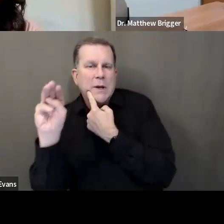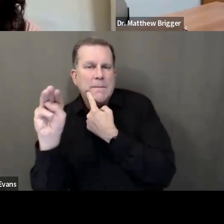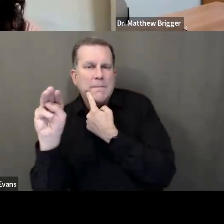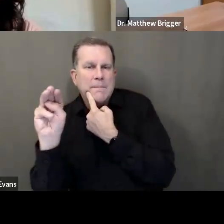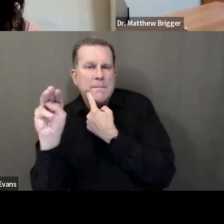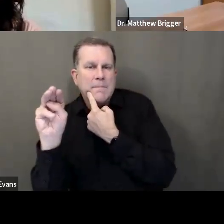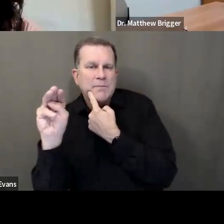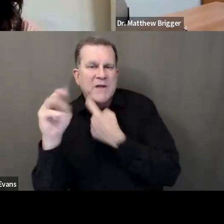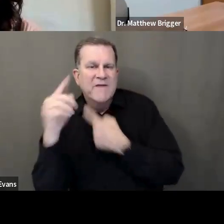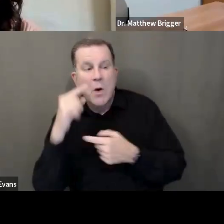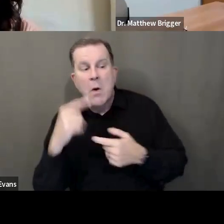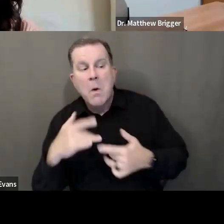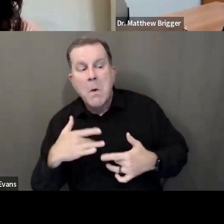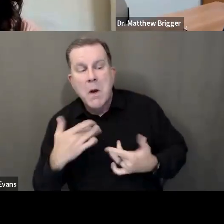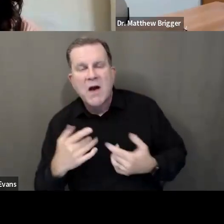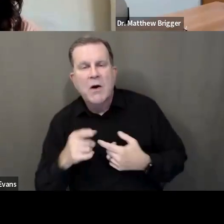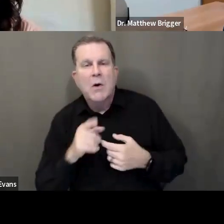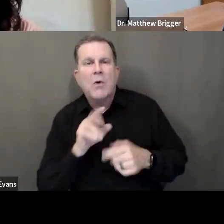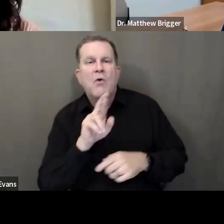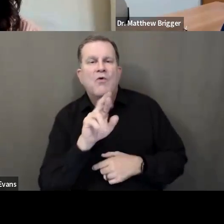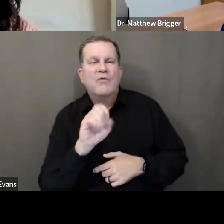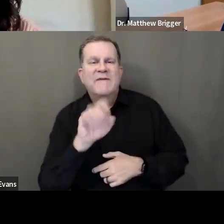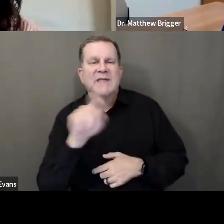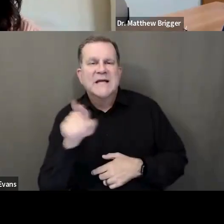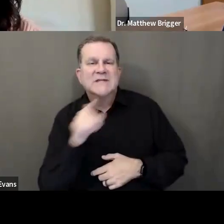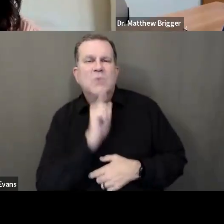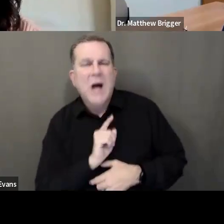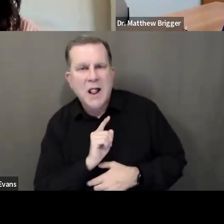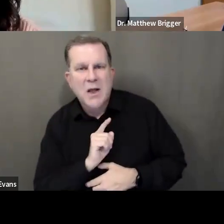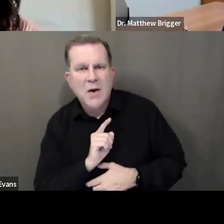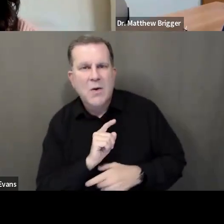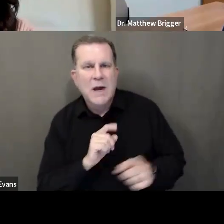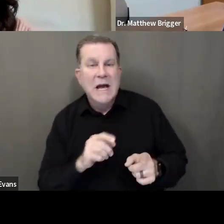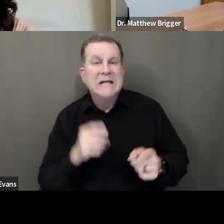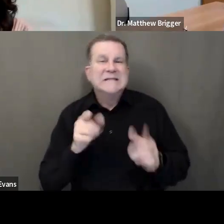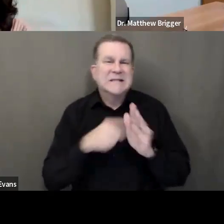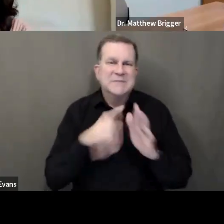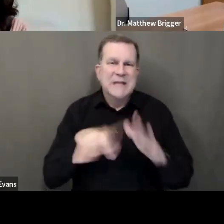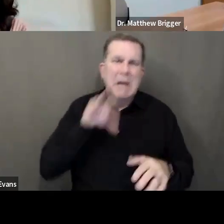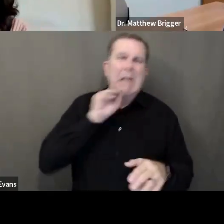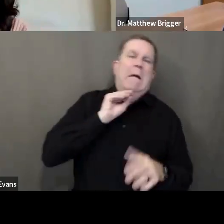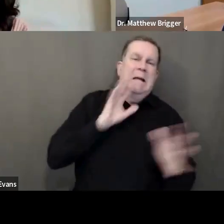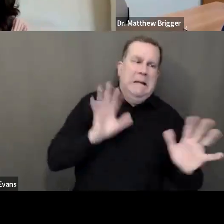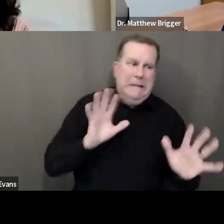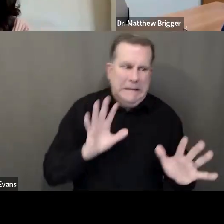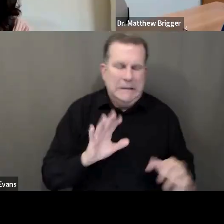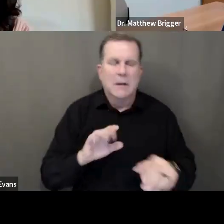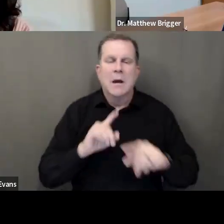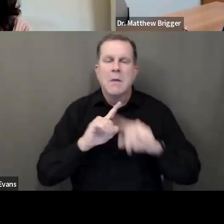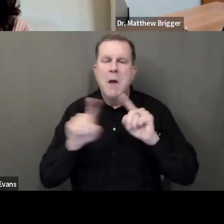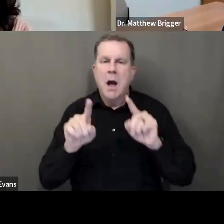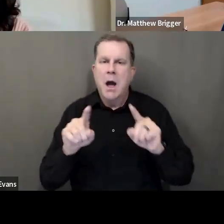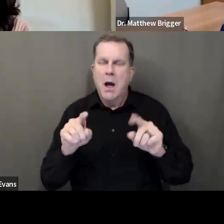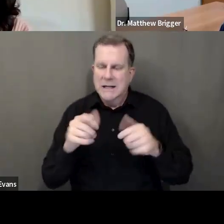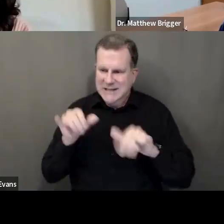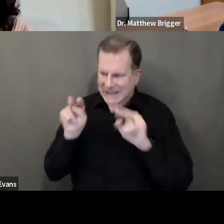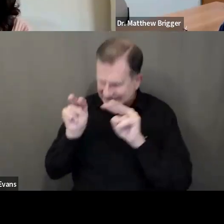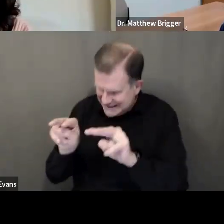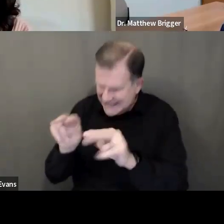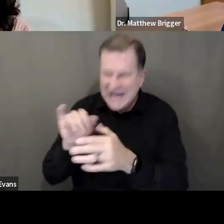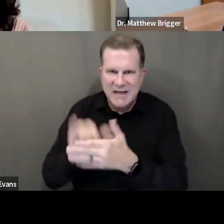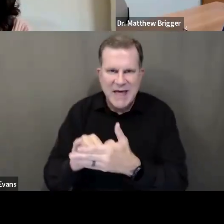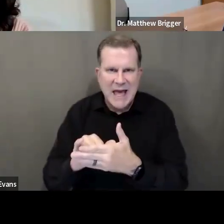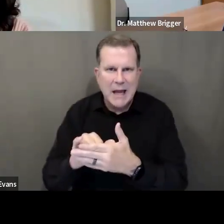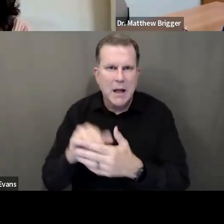fault because it went a little quick, but I can see the muscles moving. I get all of the 20 some muscles that we're looking at that play off each other to